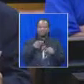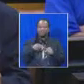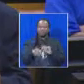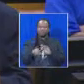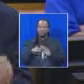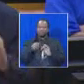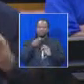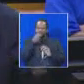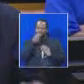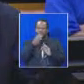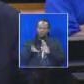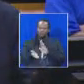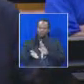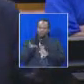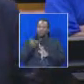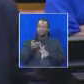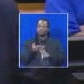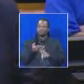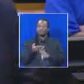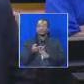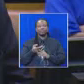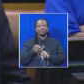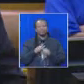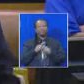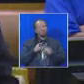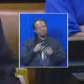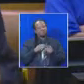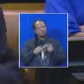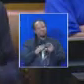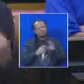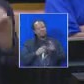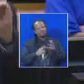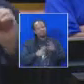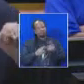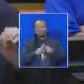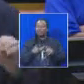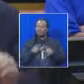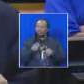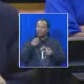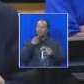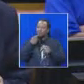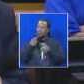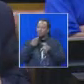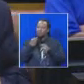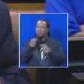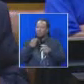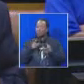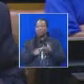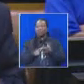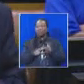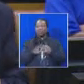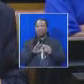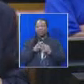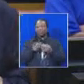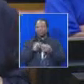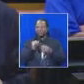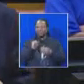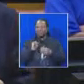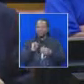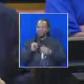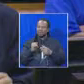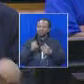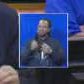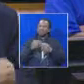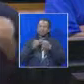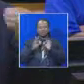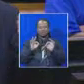for some. Regardless of these facts, through irresponsible comments, government continues to make farmers a scapegoat for many problems which have not